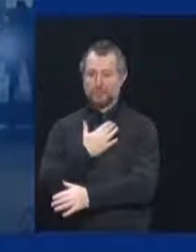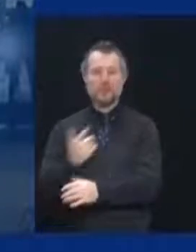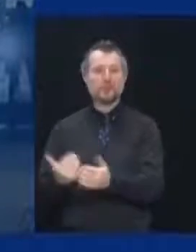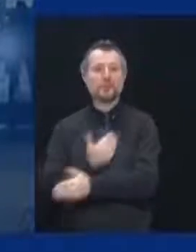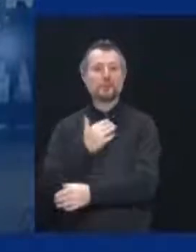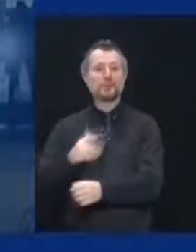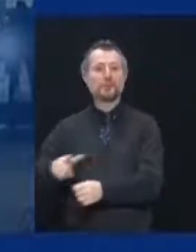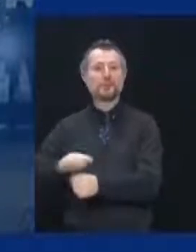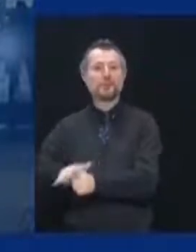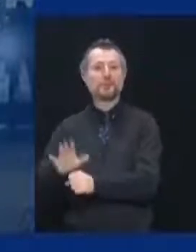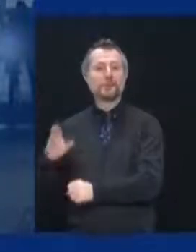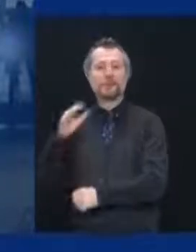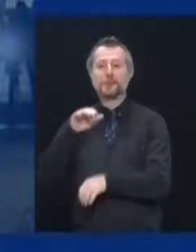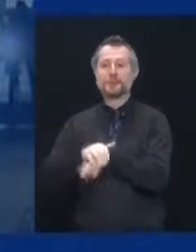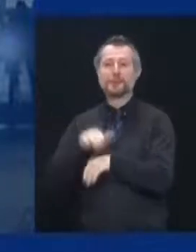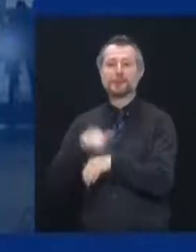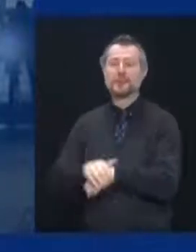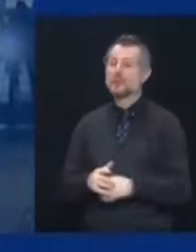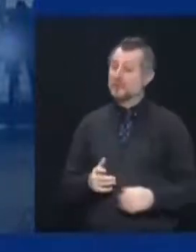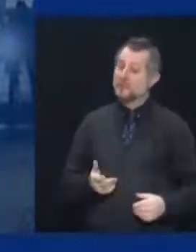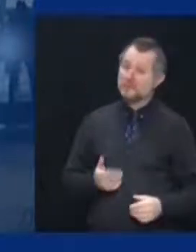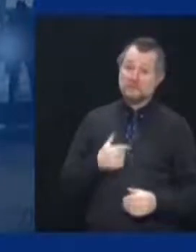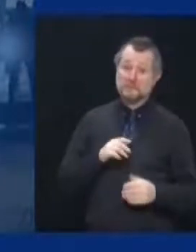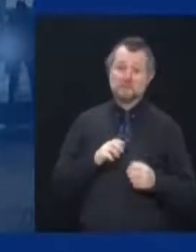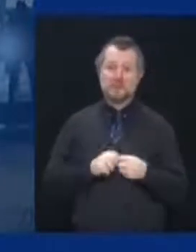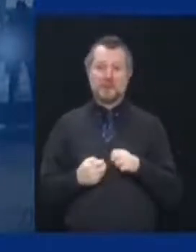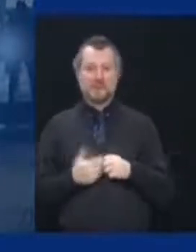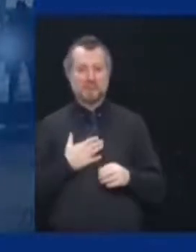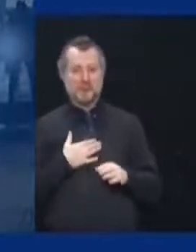issues with some of my children, but that's different.